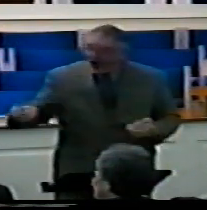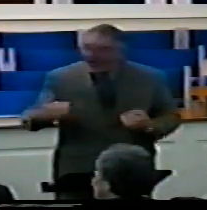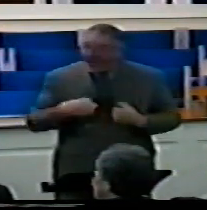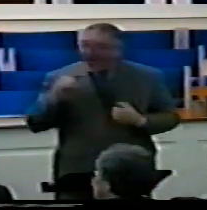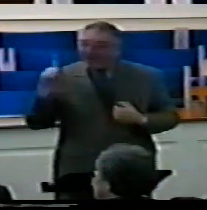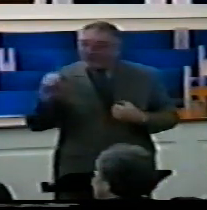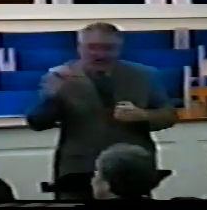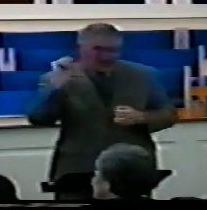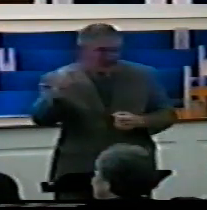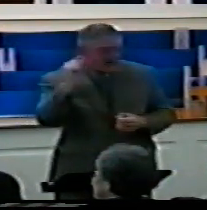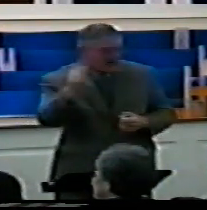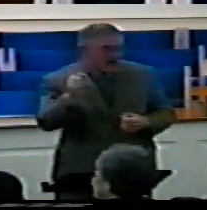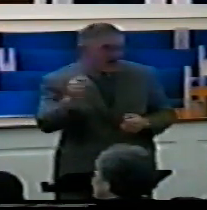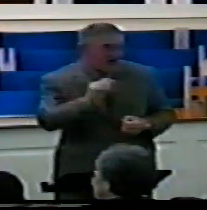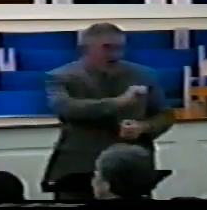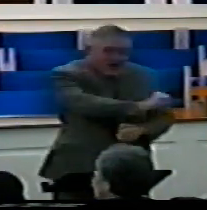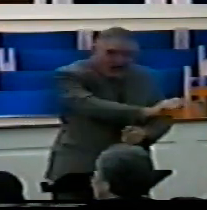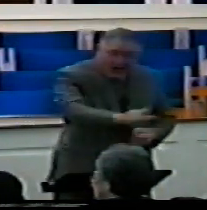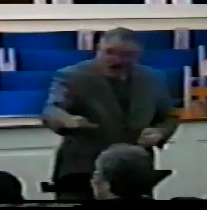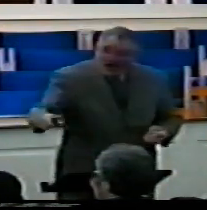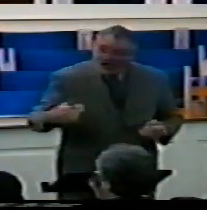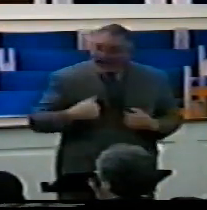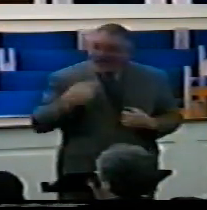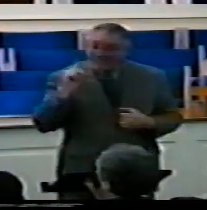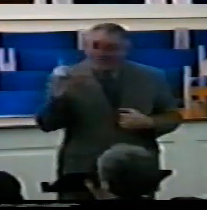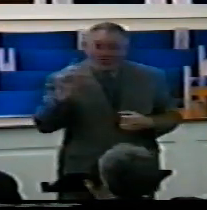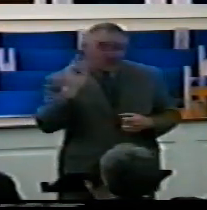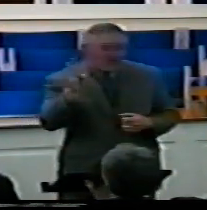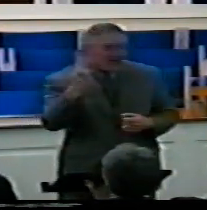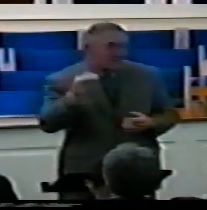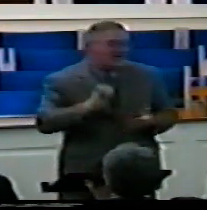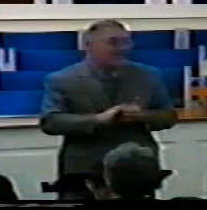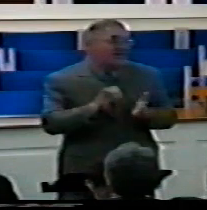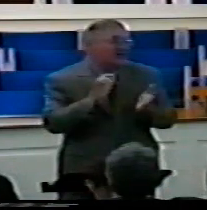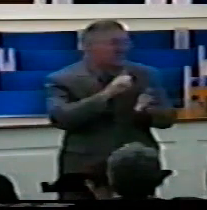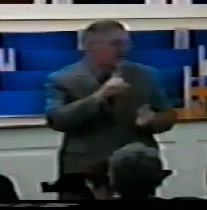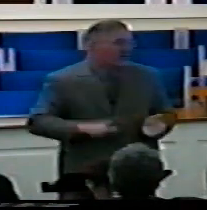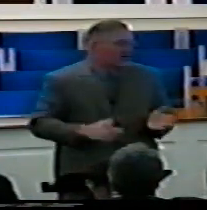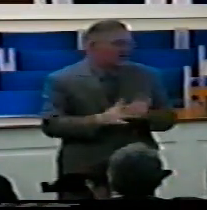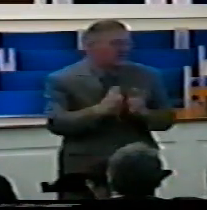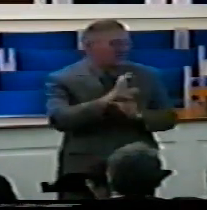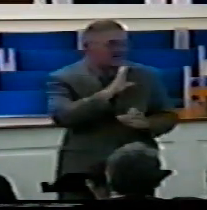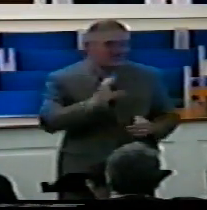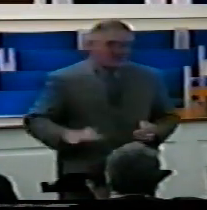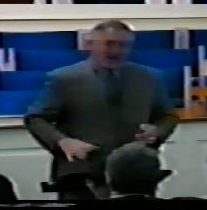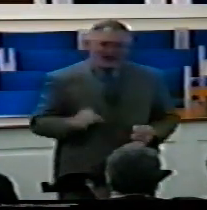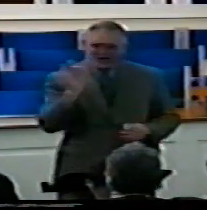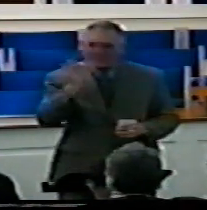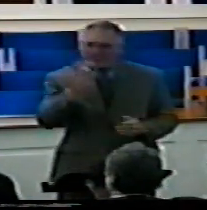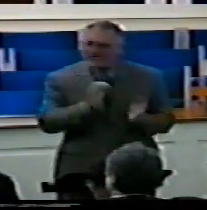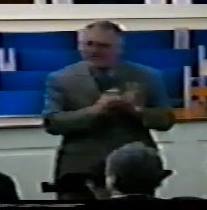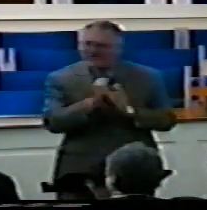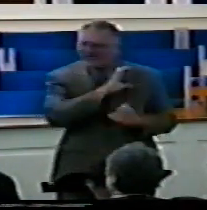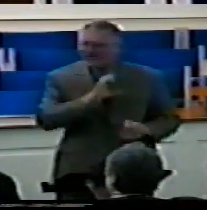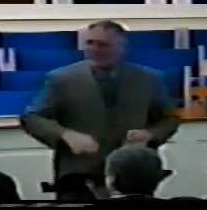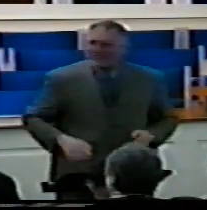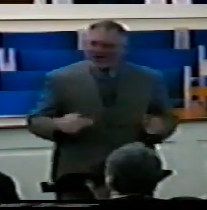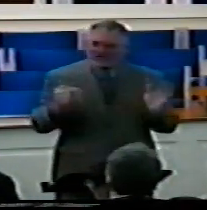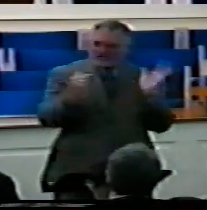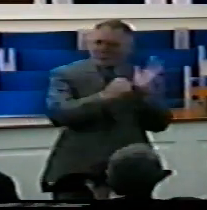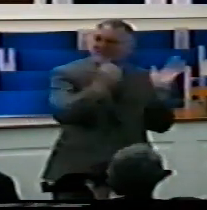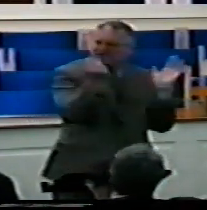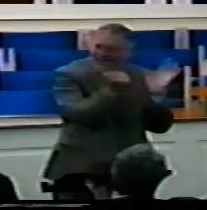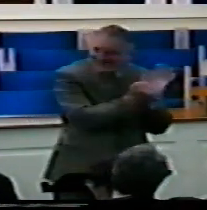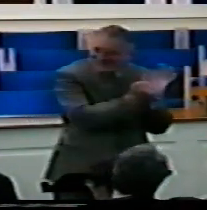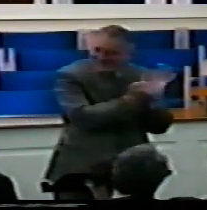only one witness. And that's the Lord Jesus Christ. Paul said, I preach Christ and him crucified. Amen? That's the key.